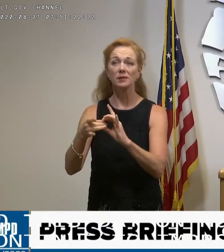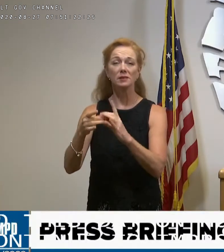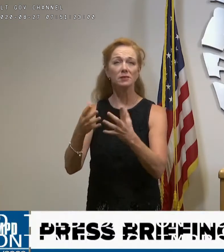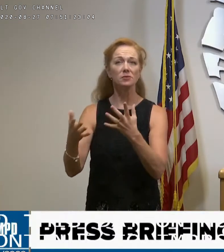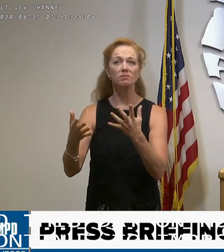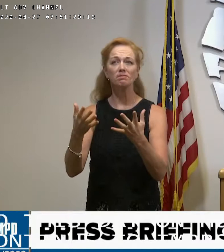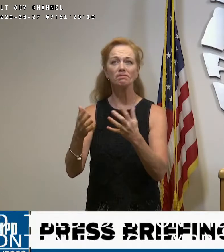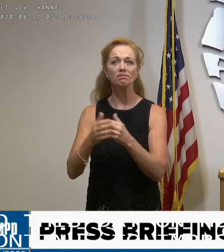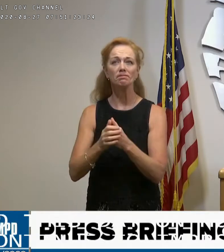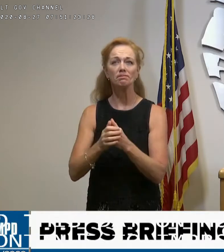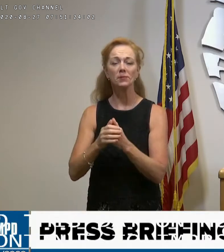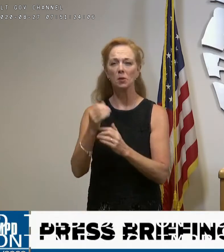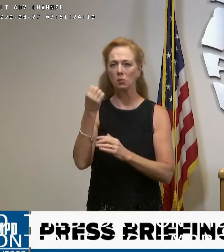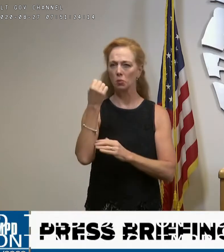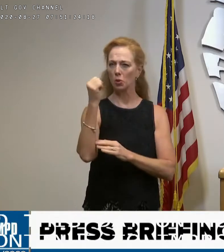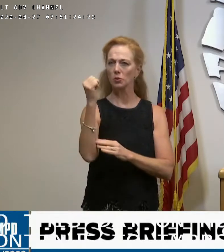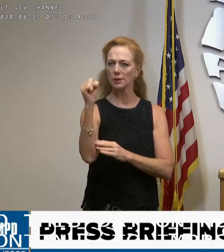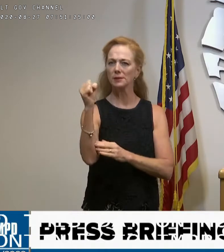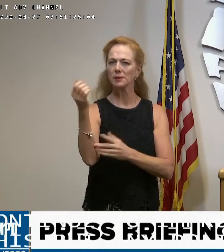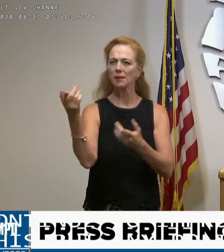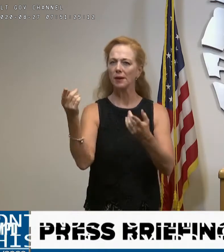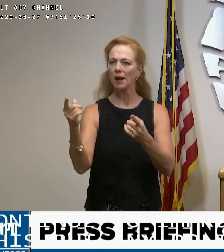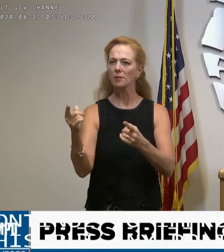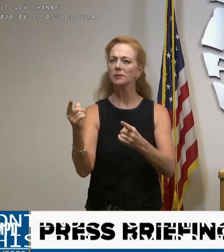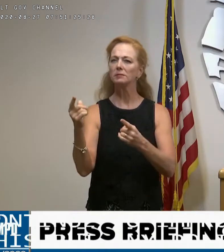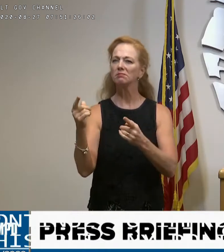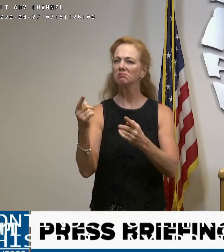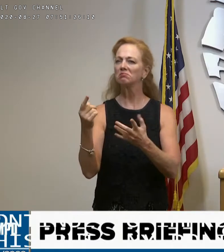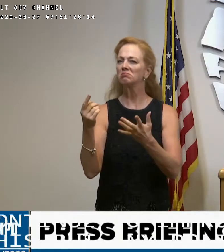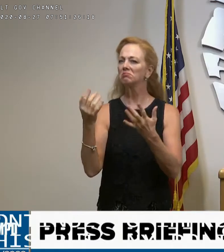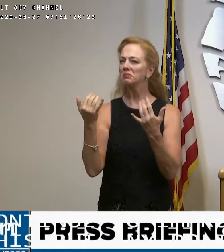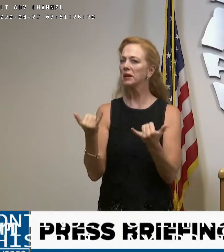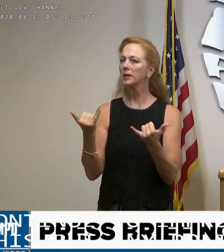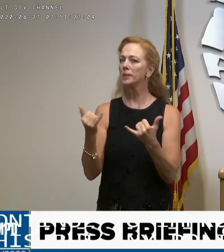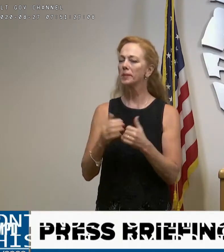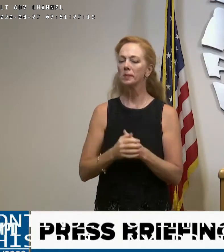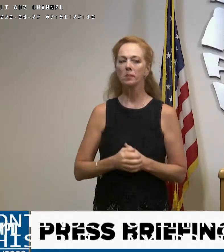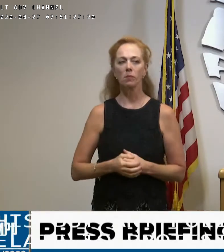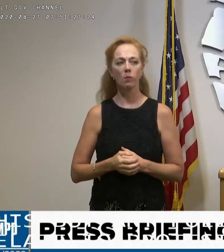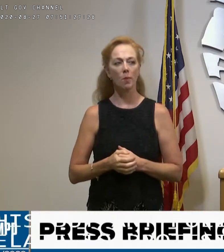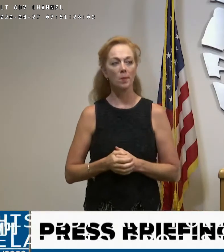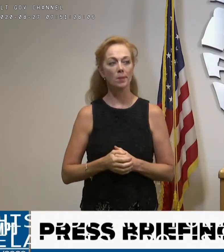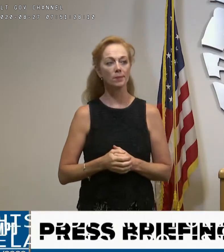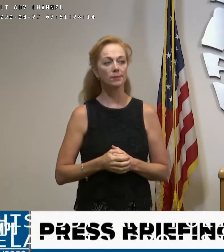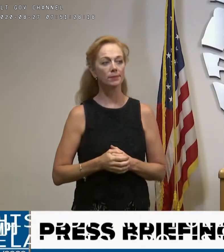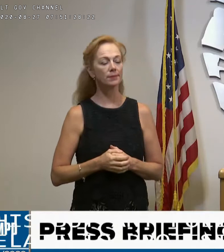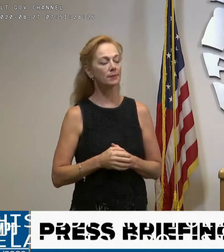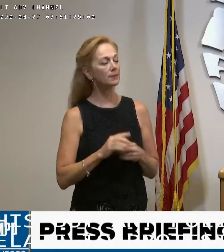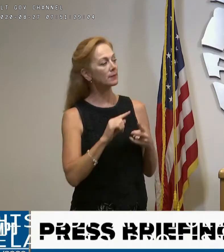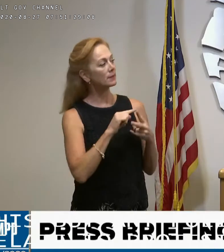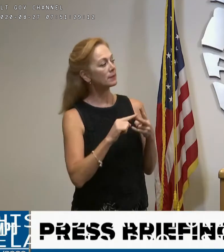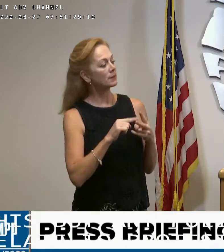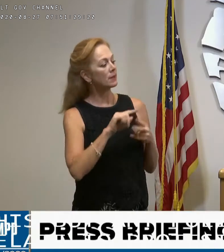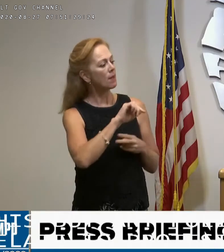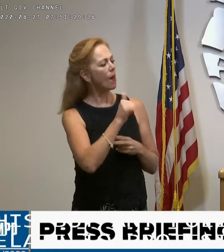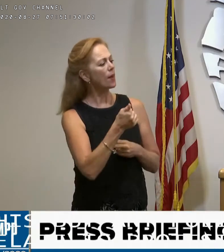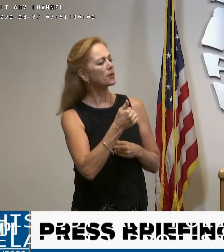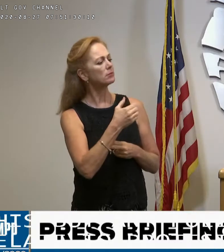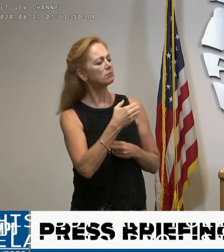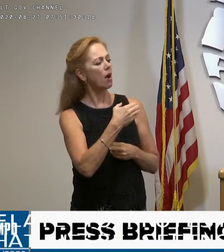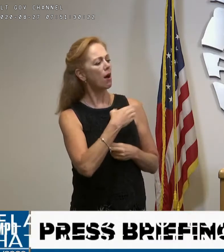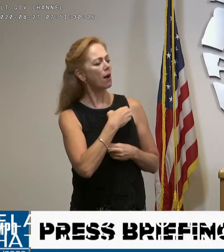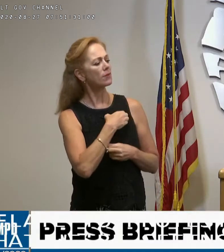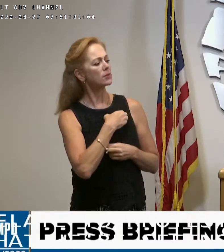protesting and things that we're seeing here lately. Two questions. Any other